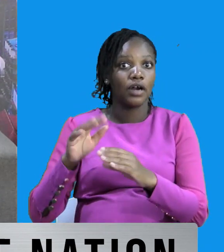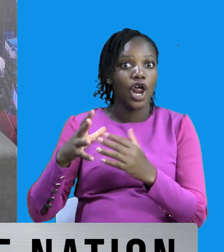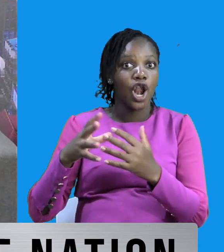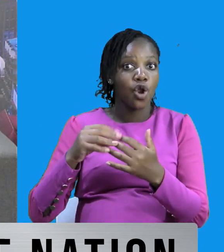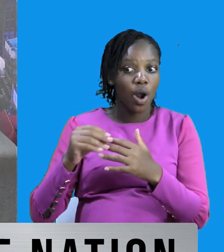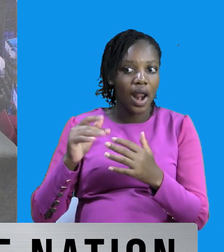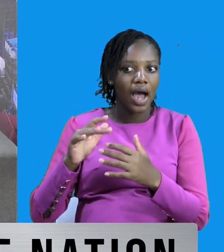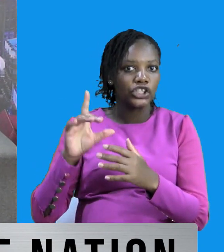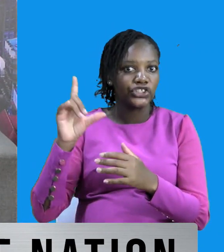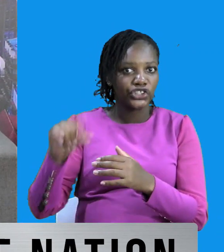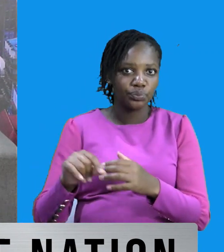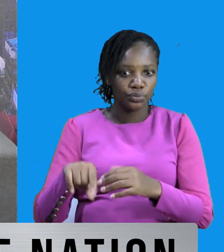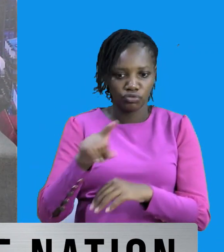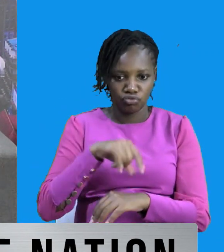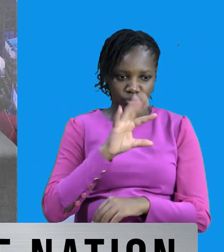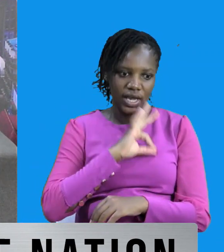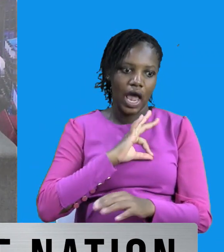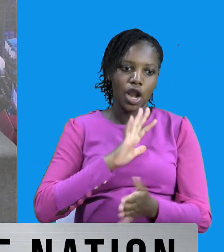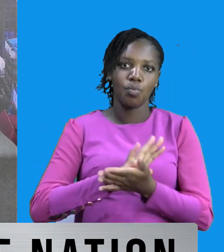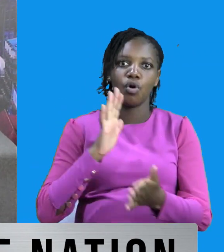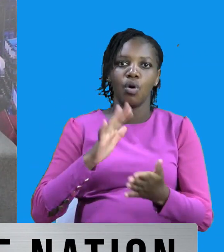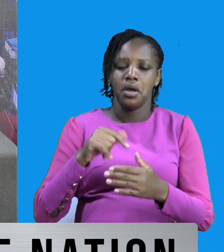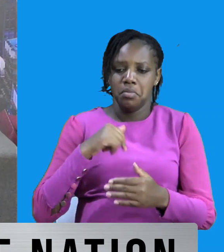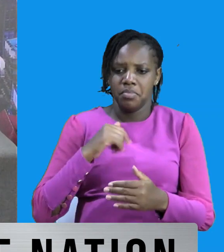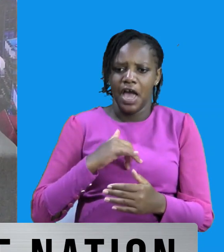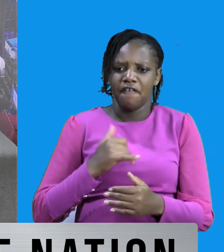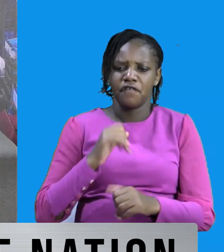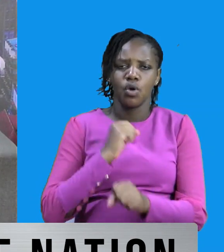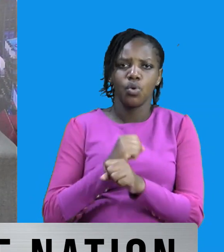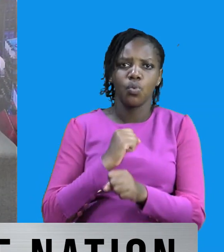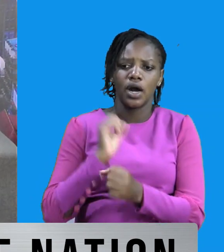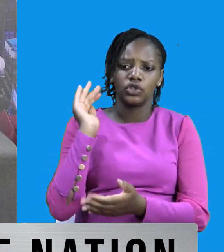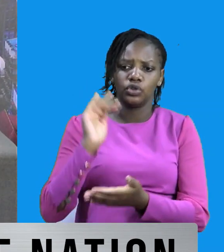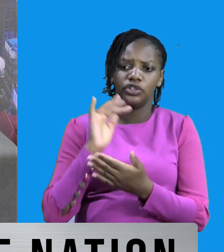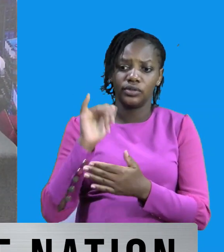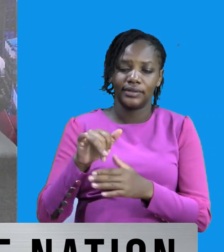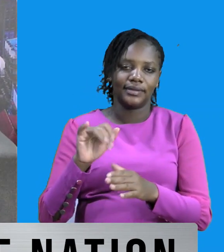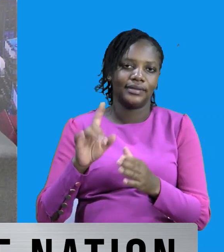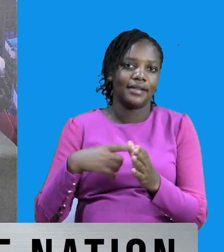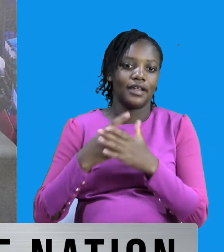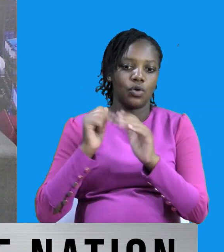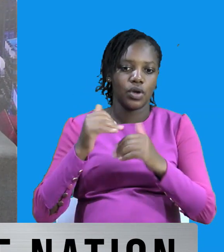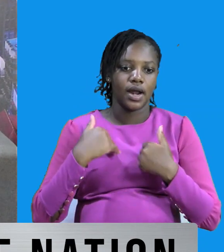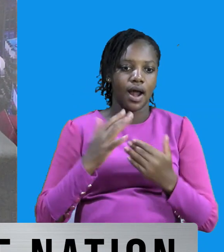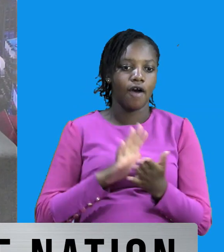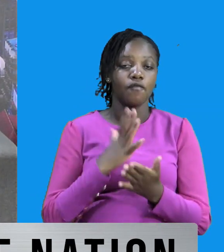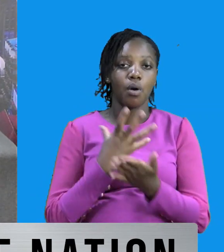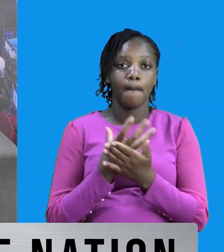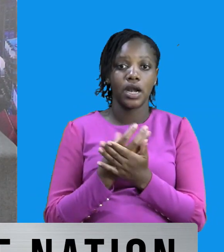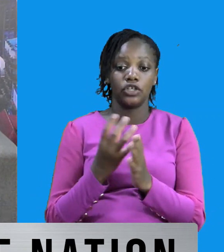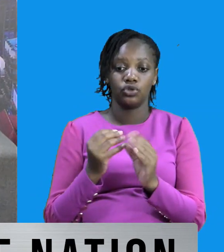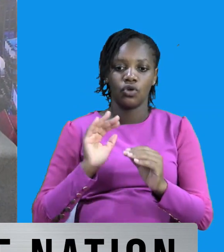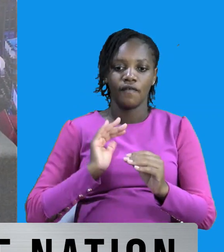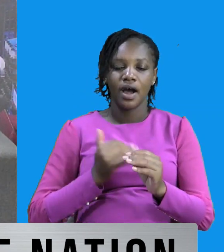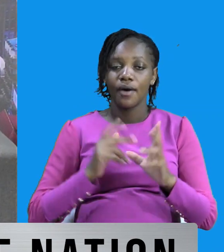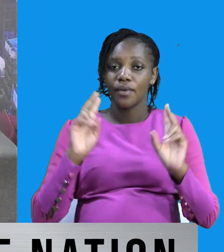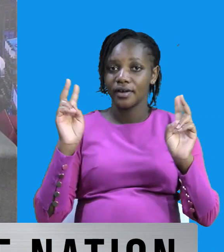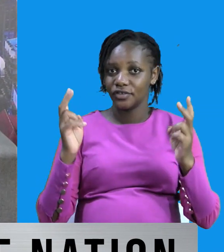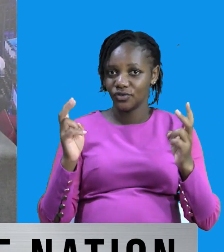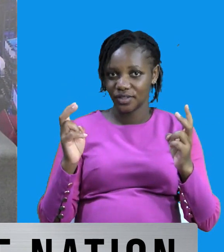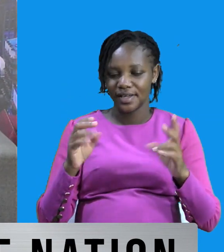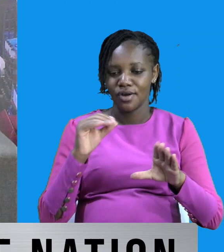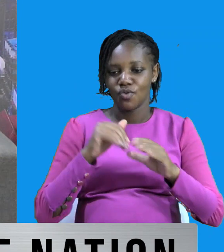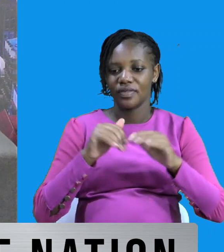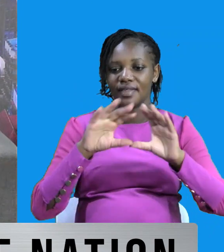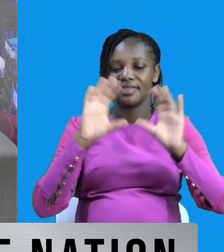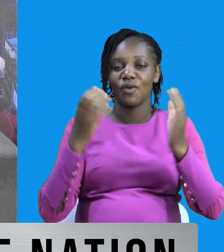gaining. So, Jonah, we should work to reduce that so that we have more money to be able to deal with our issues across